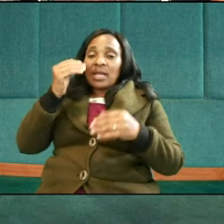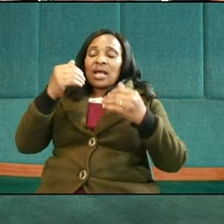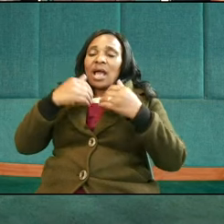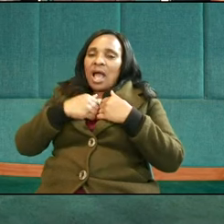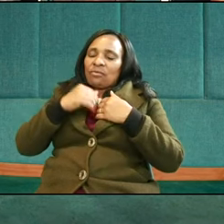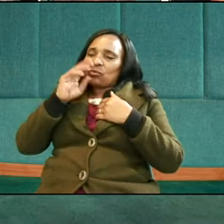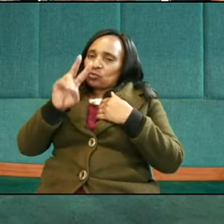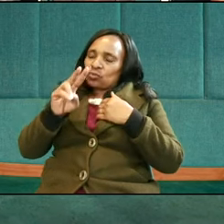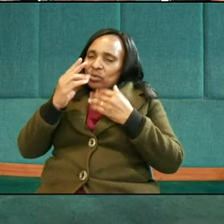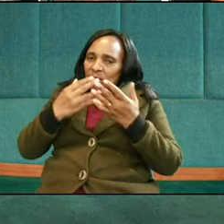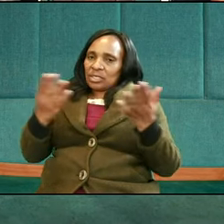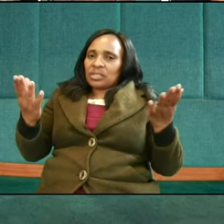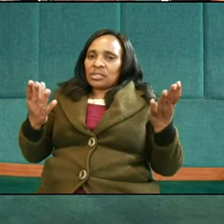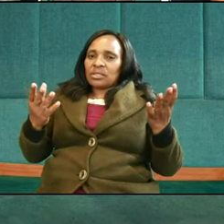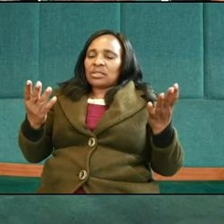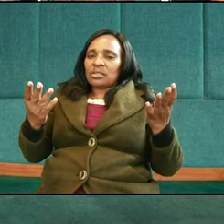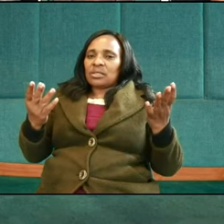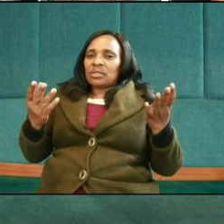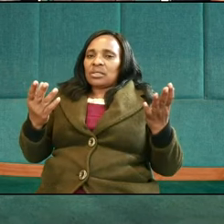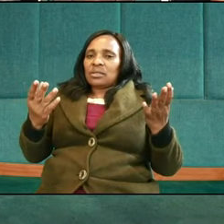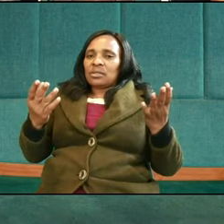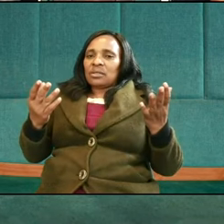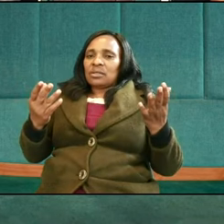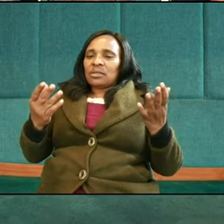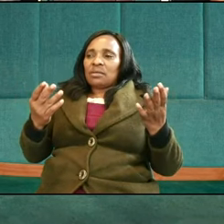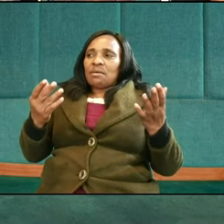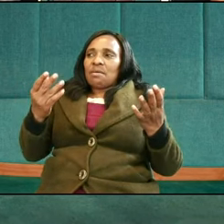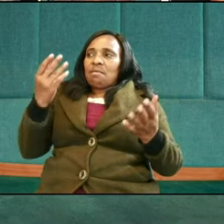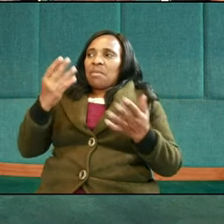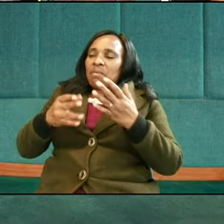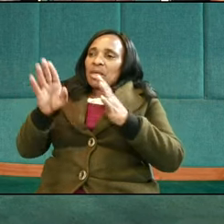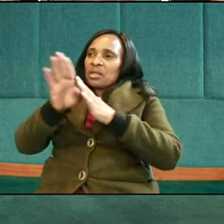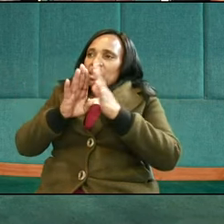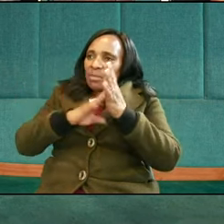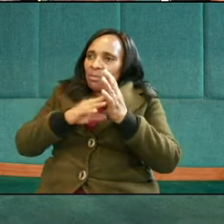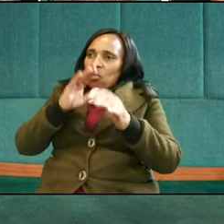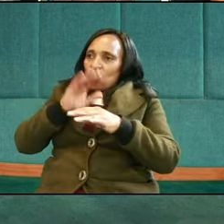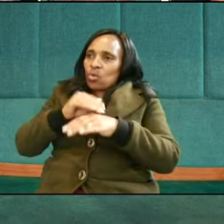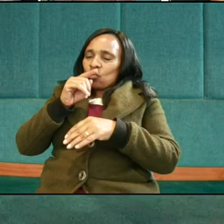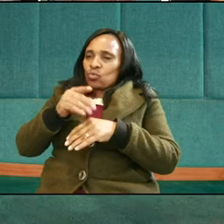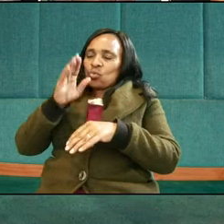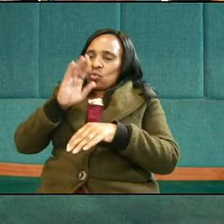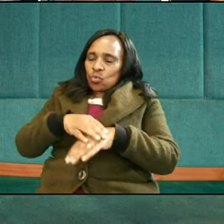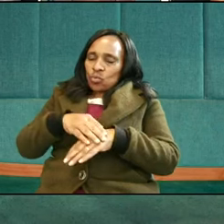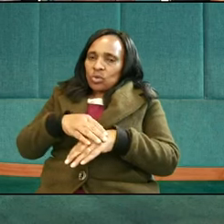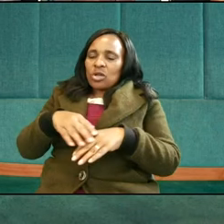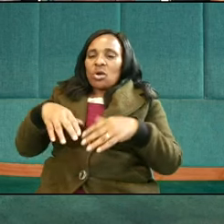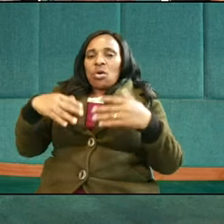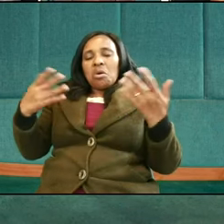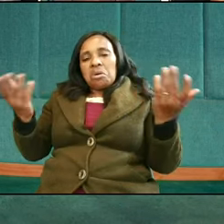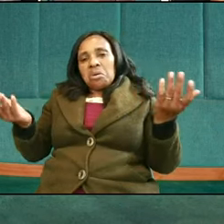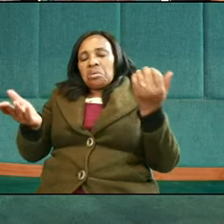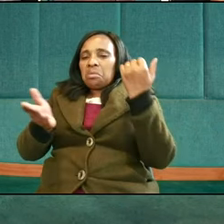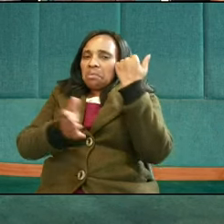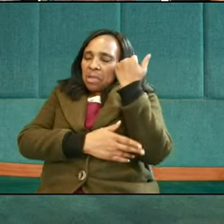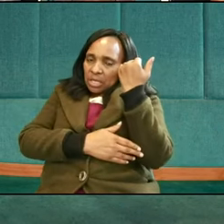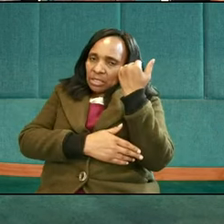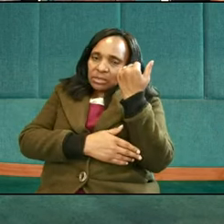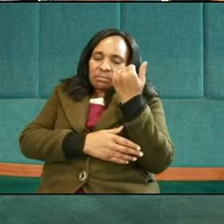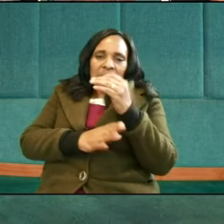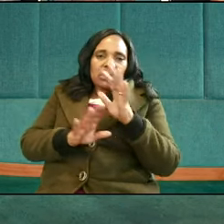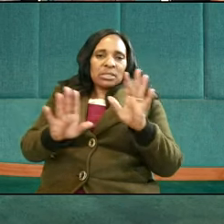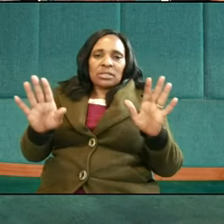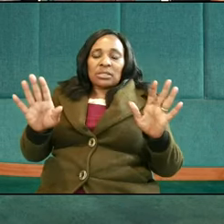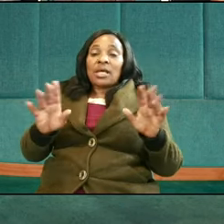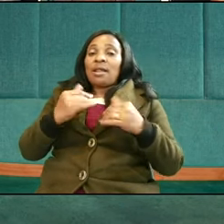two categories of kings. It's either the Bible called you good or bad. Full stop. So